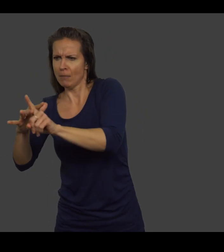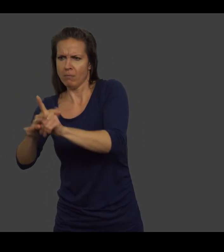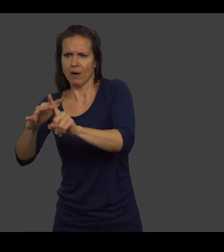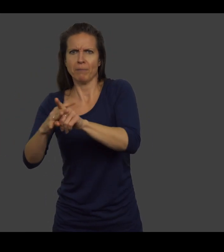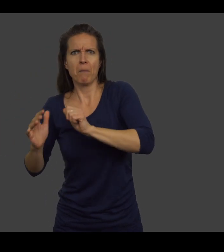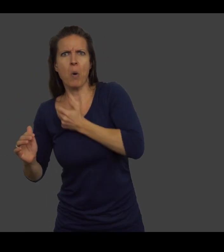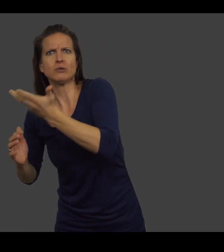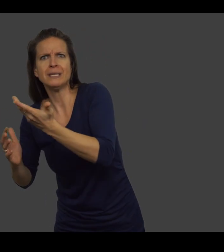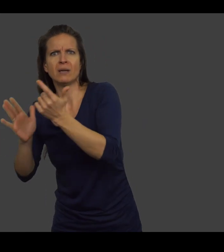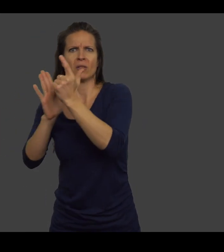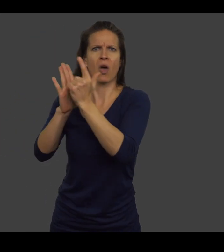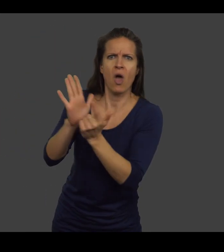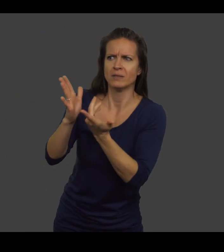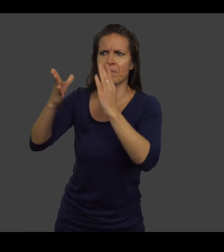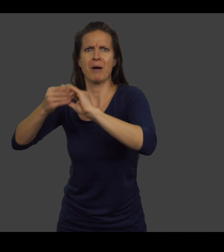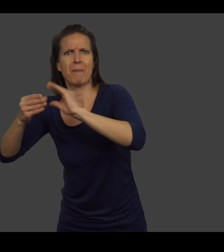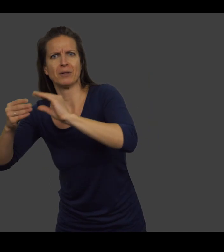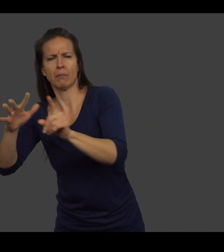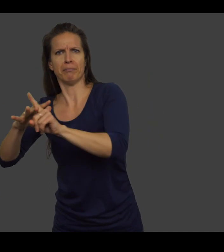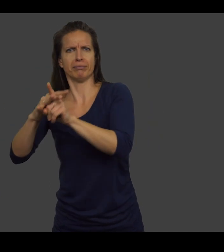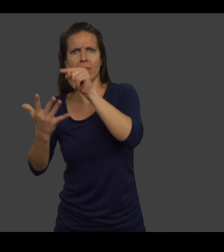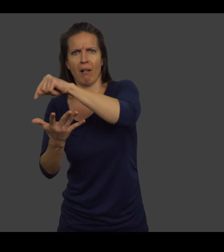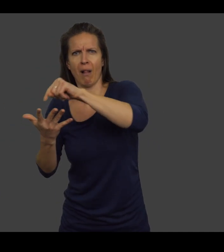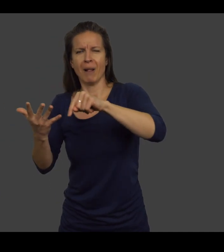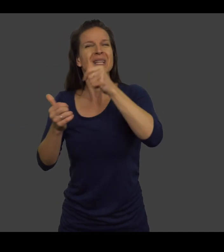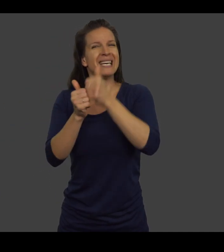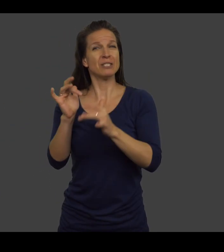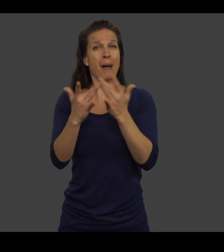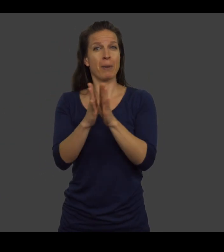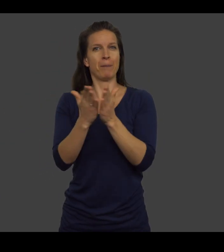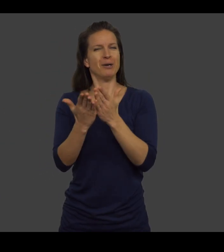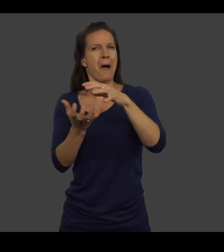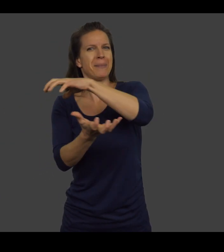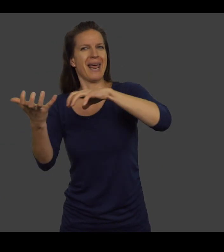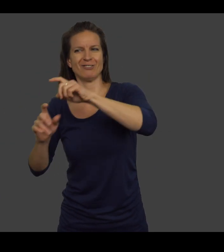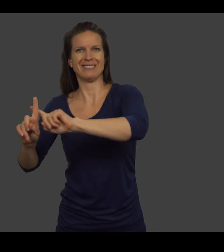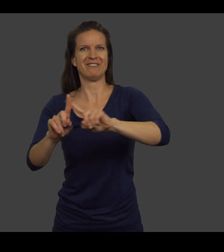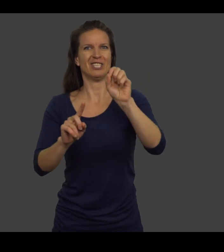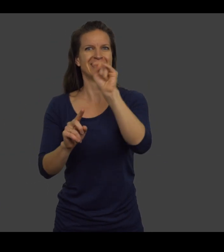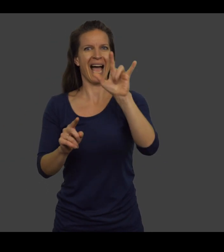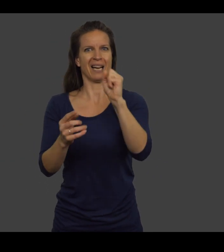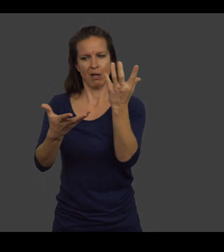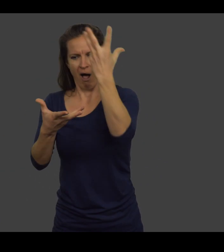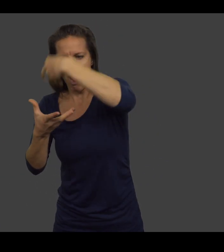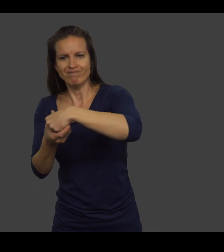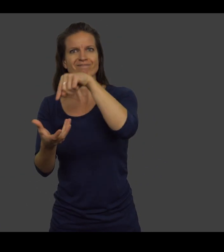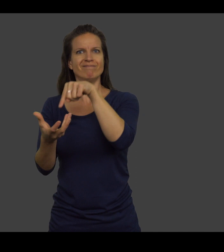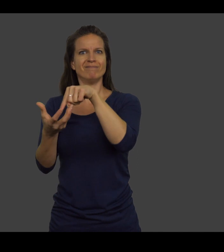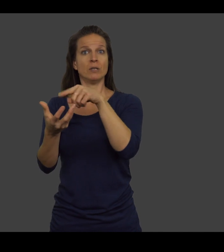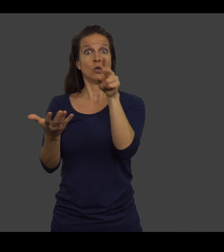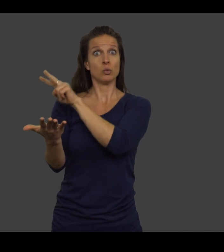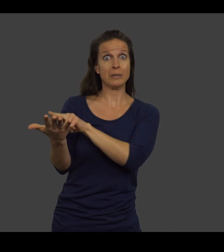laws. Every biblical book is a unique combination of literary styles. And to read that book well, I need to be familiar with each